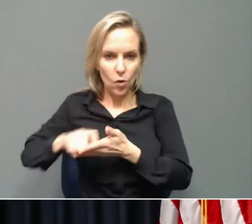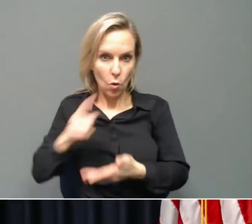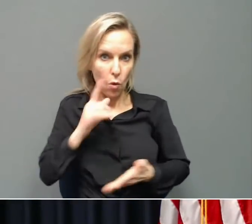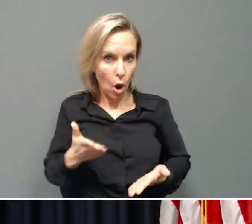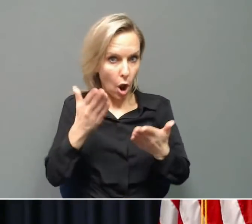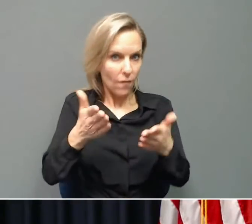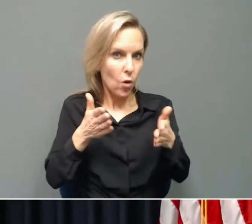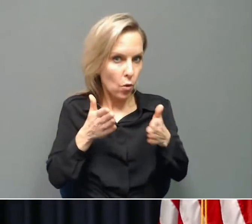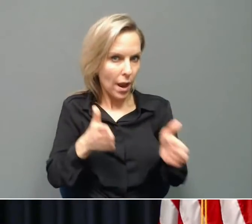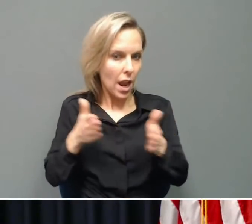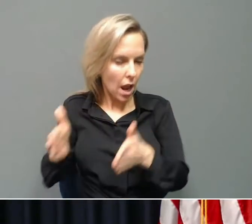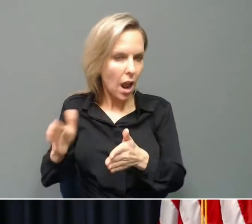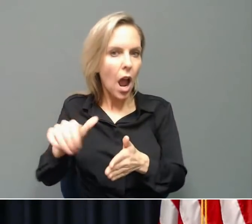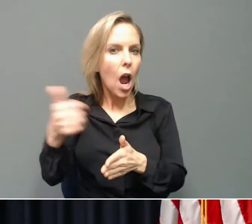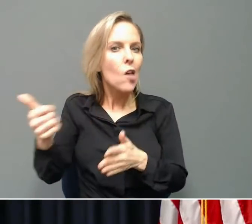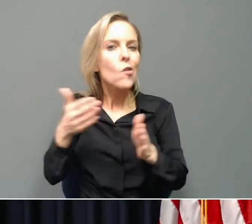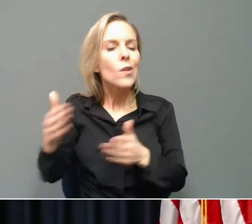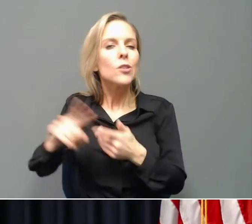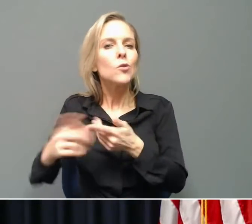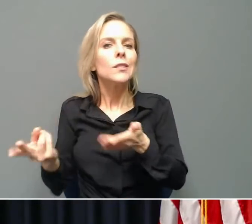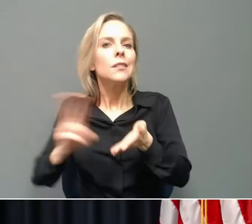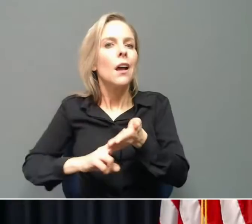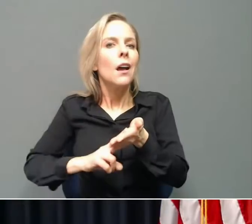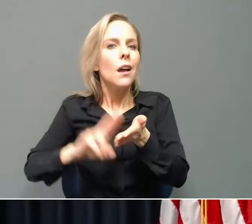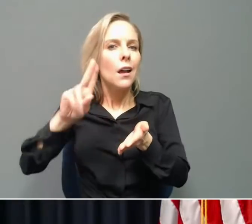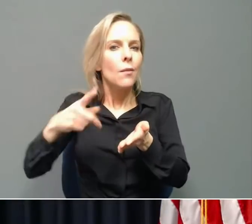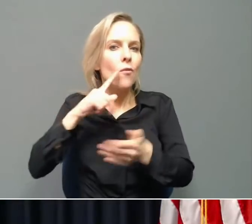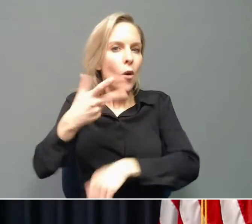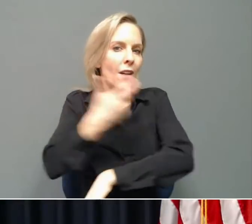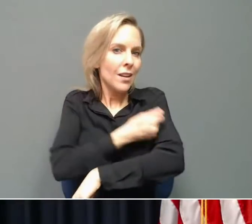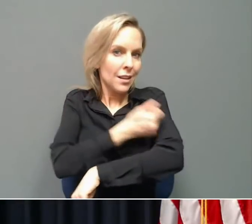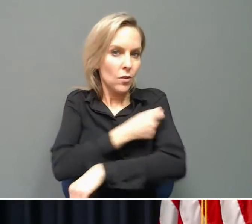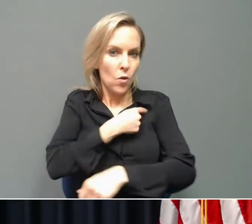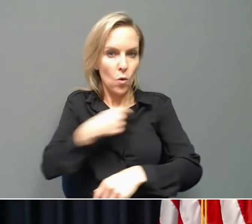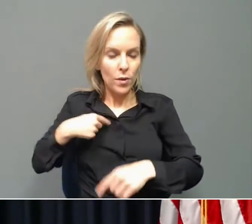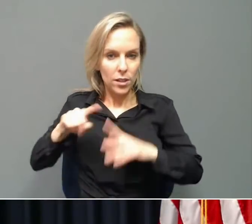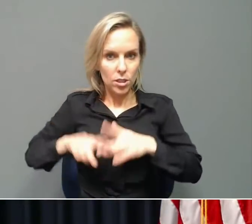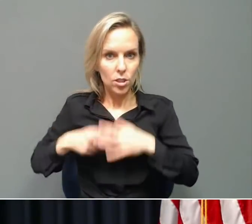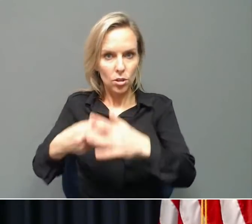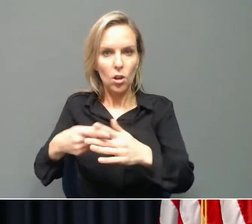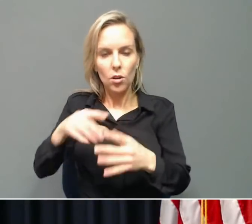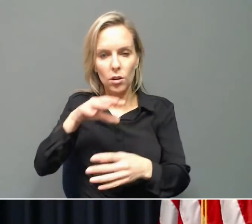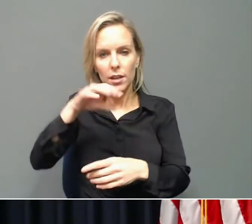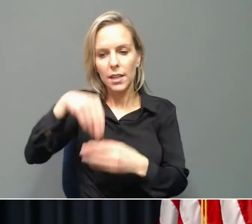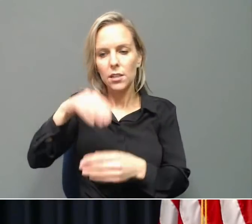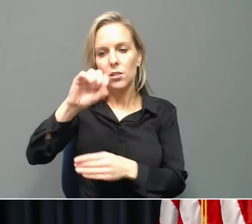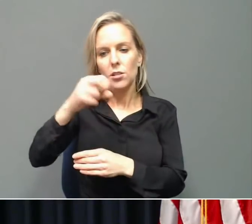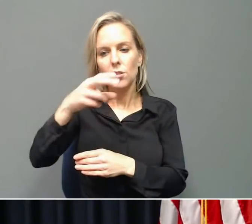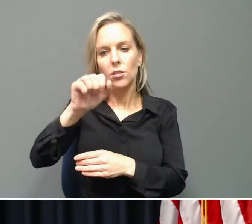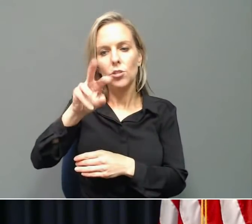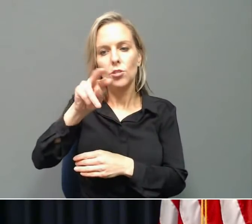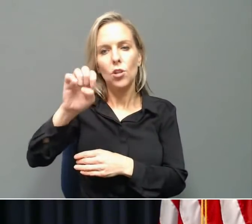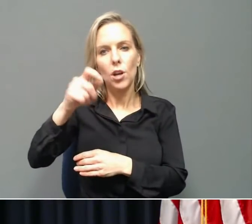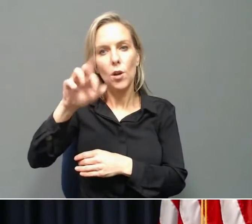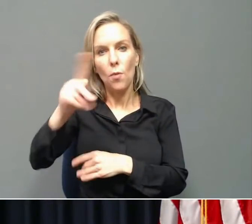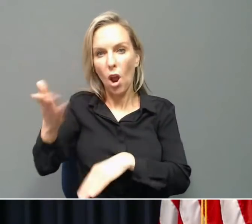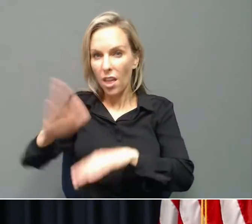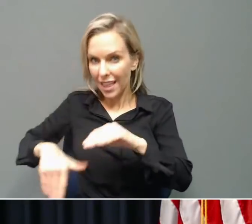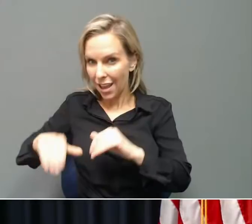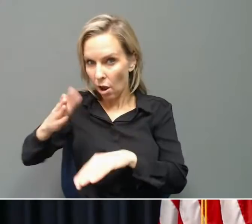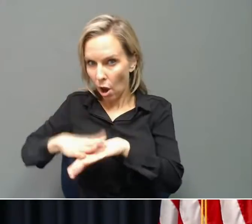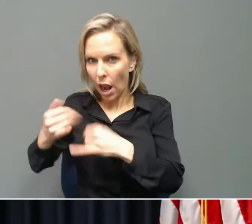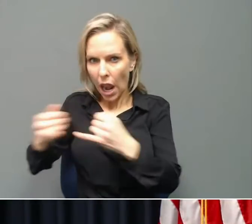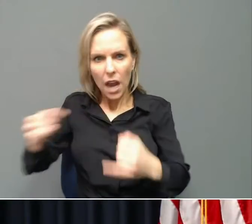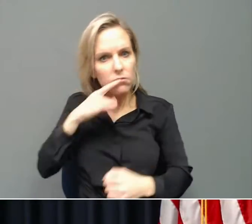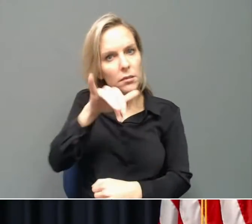to sign up for vaccines when we start them in Shawnee Park, other than online? The answer will be yes. There